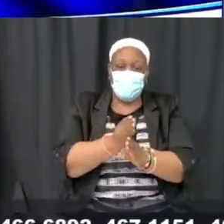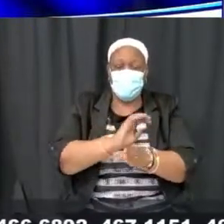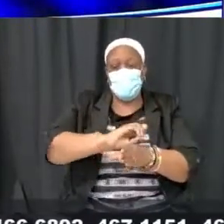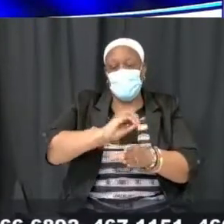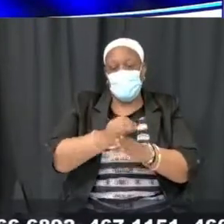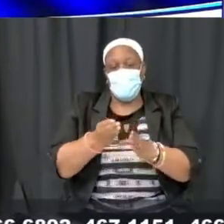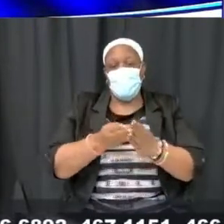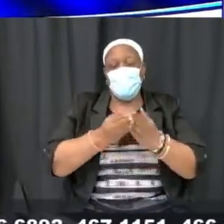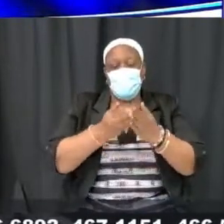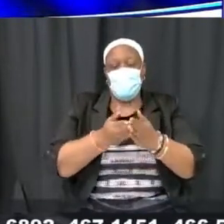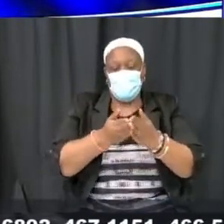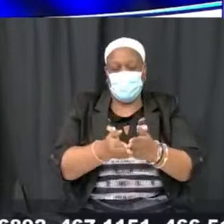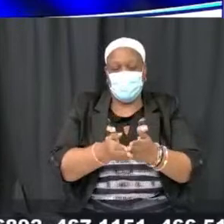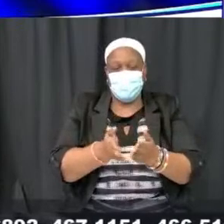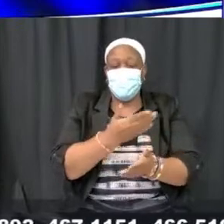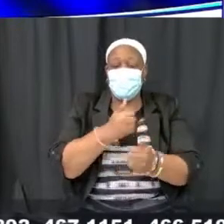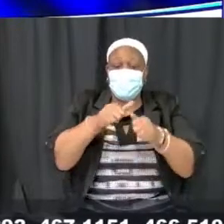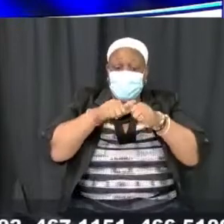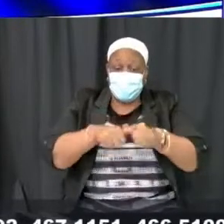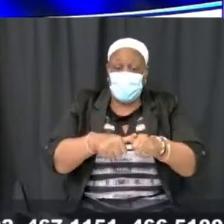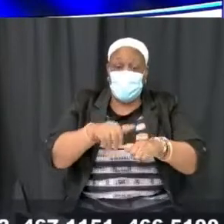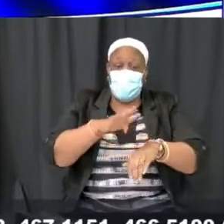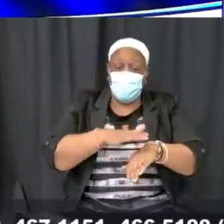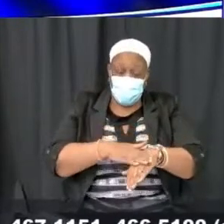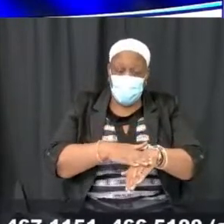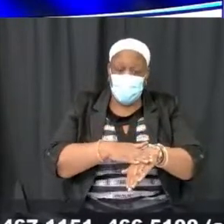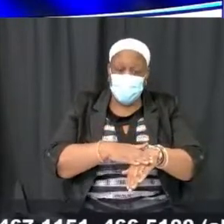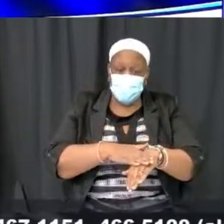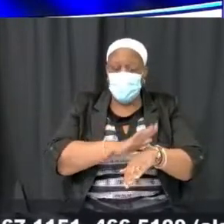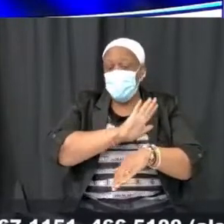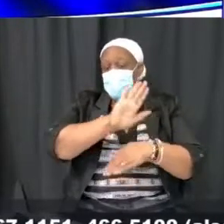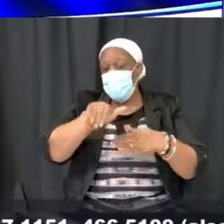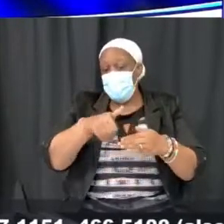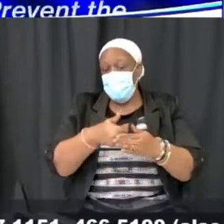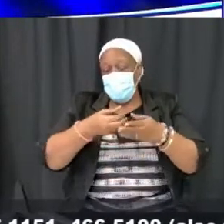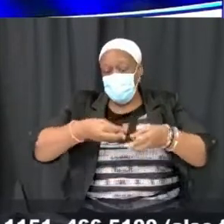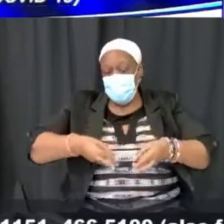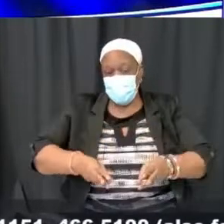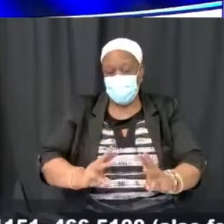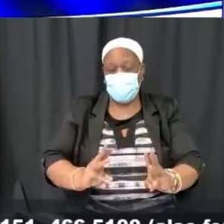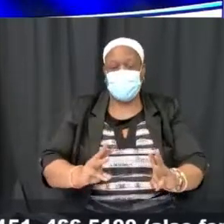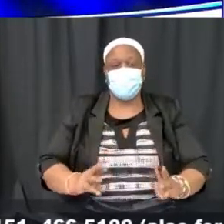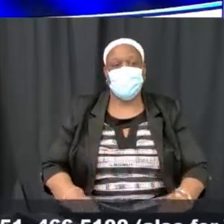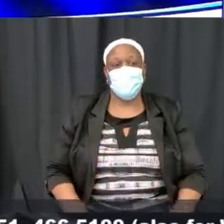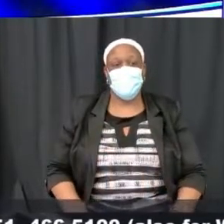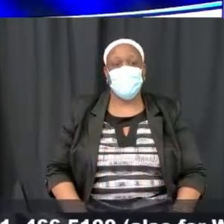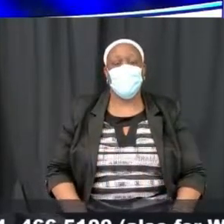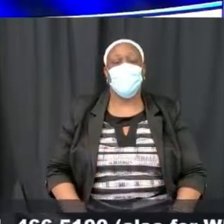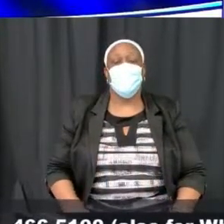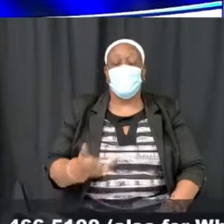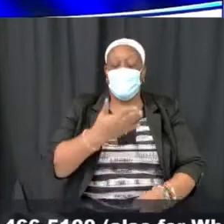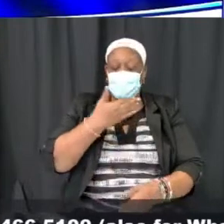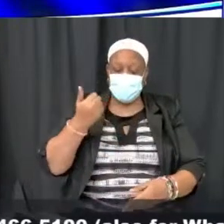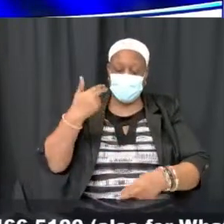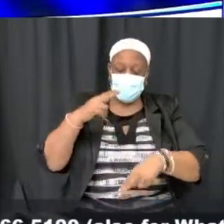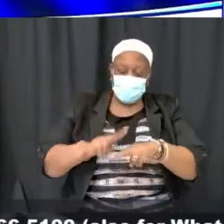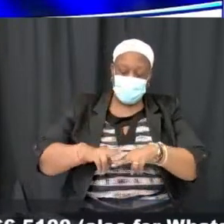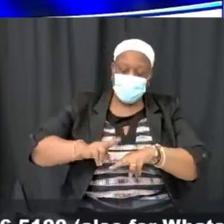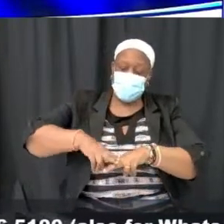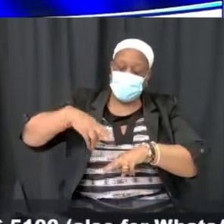and for the duration of the trip, and that they observe physical distancing guidelines at all